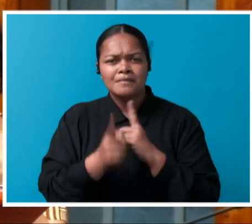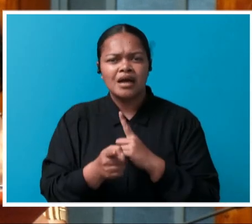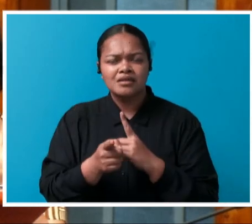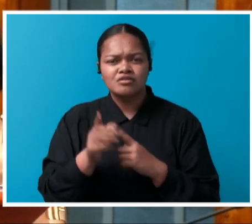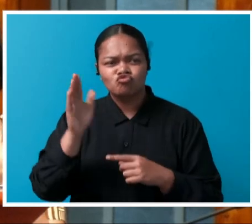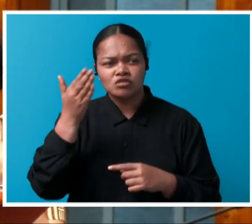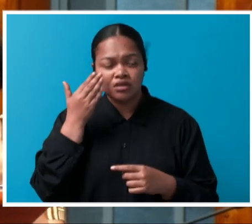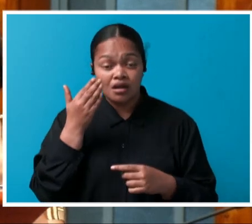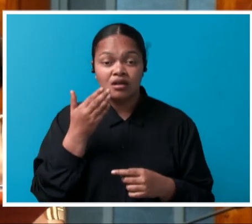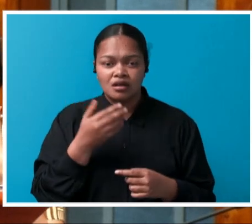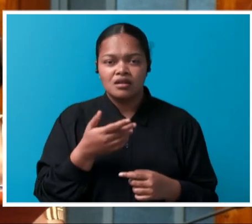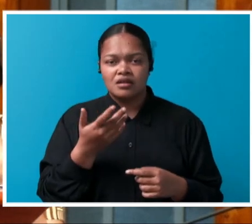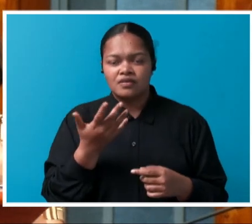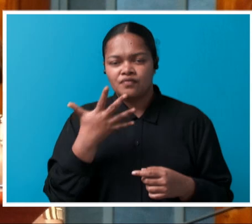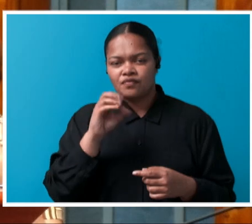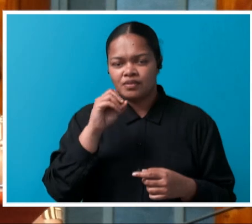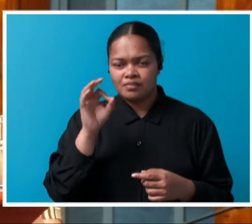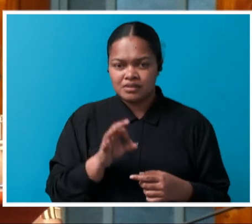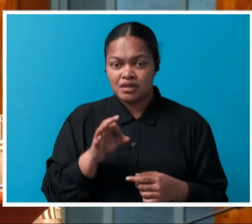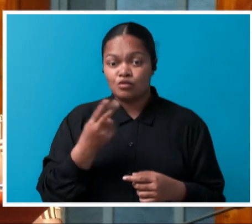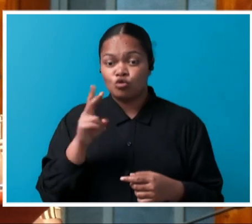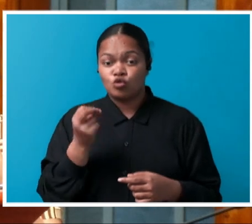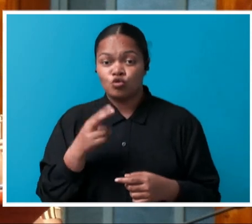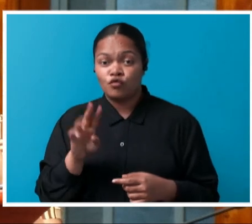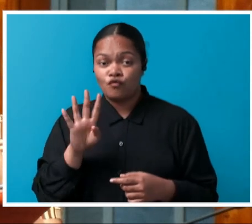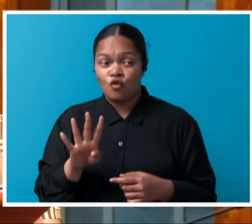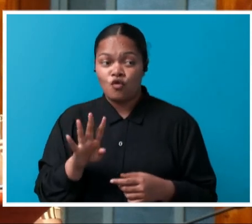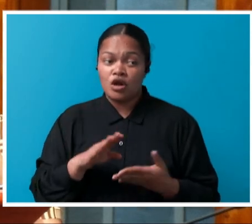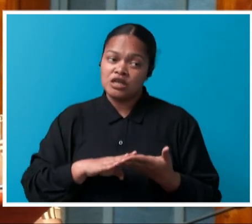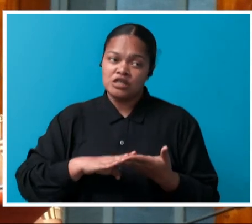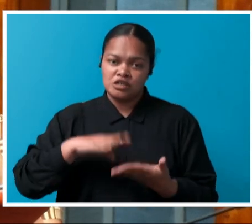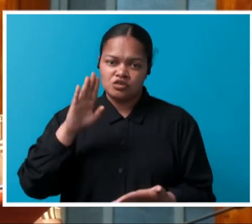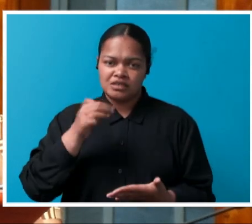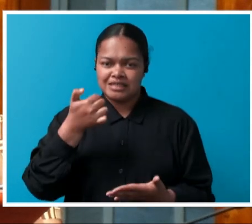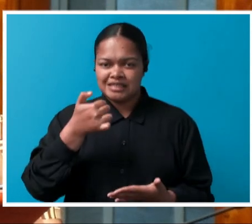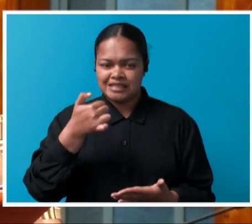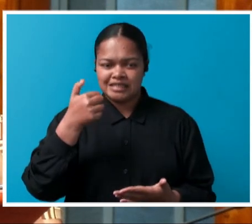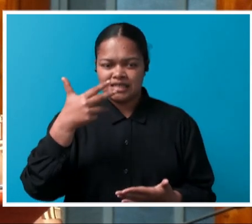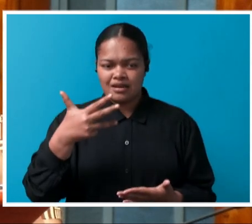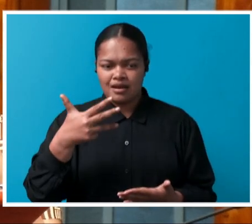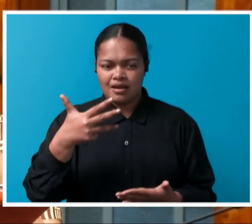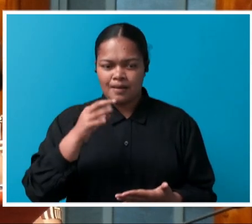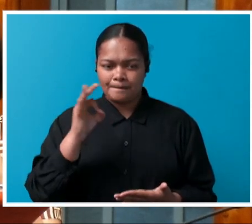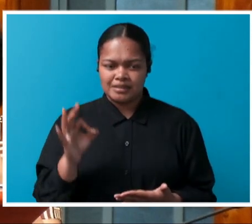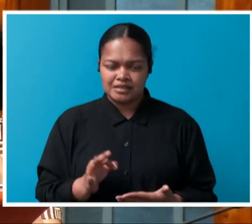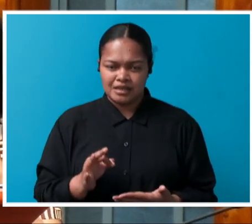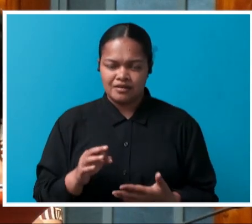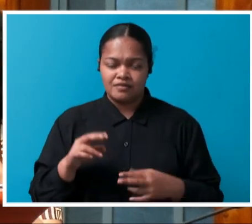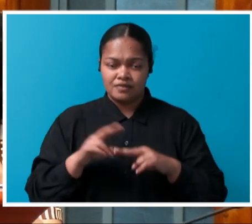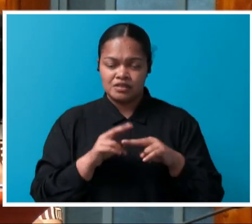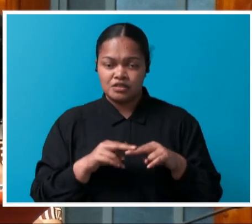67% in 2023, and in 2024, this increased to 69%. For Fiji year